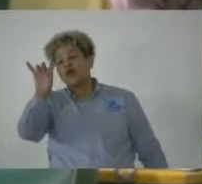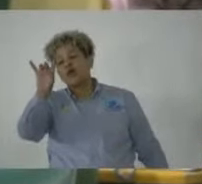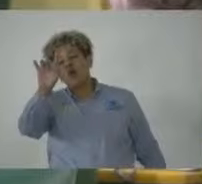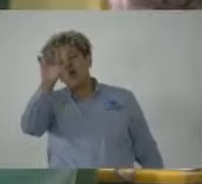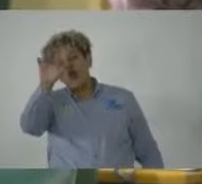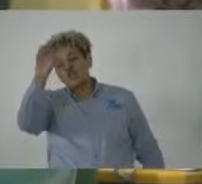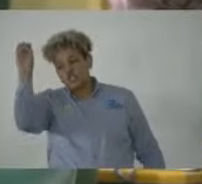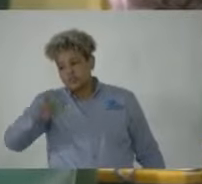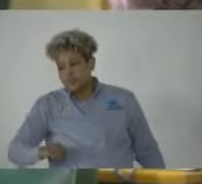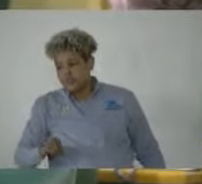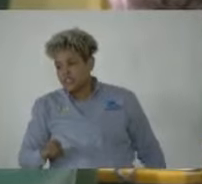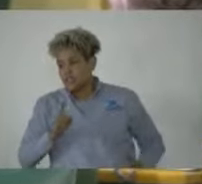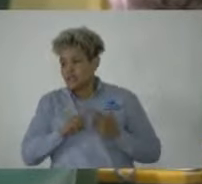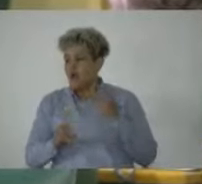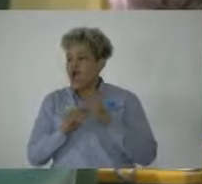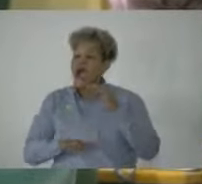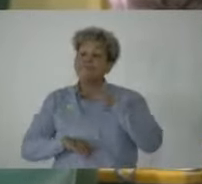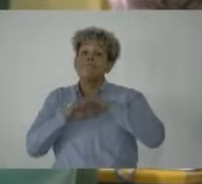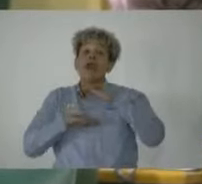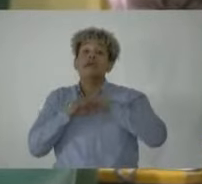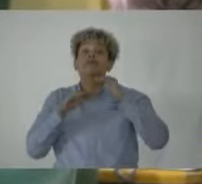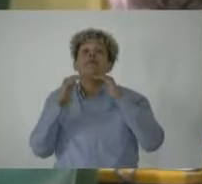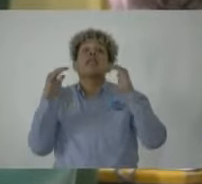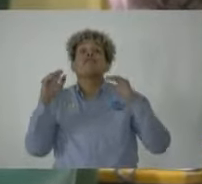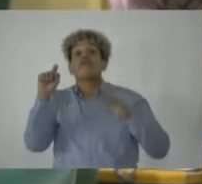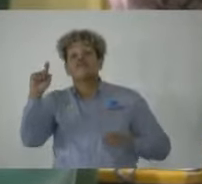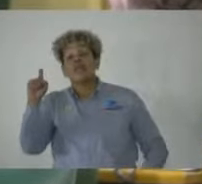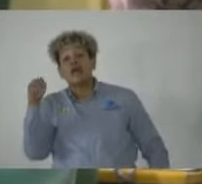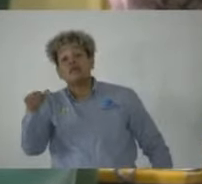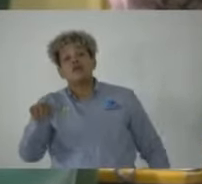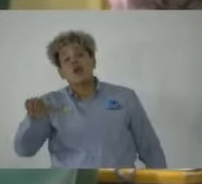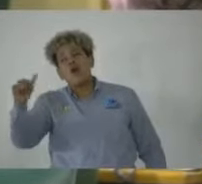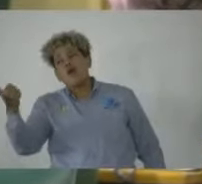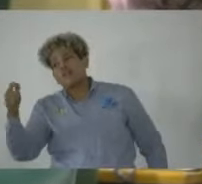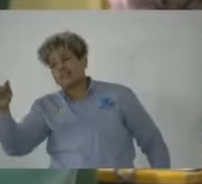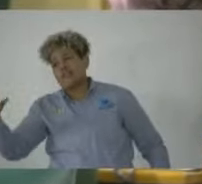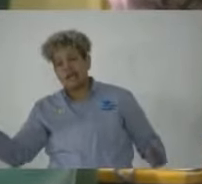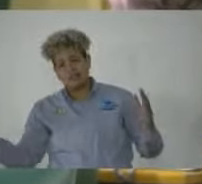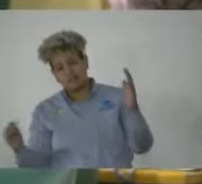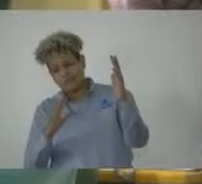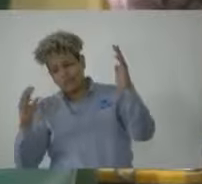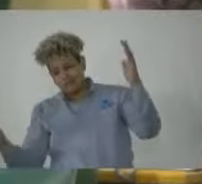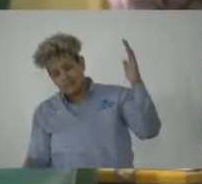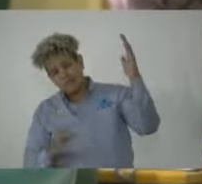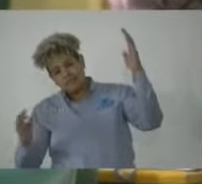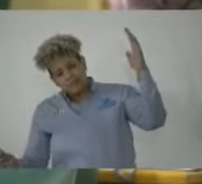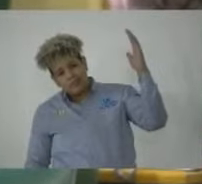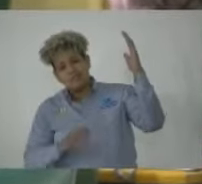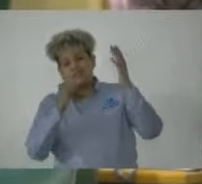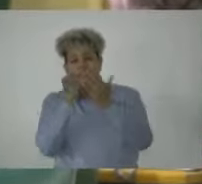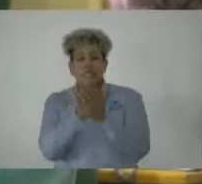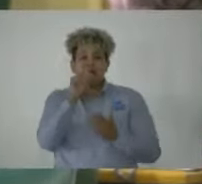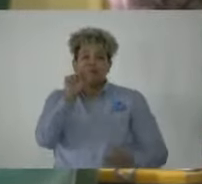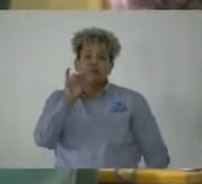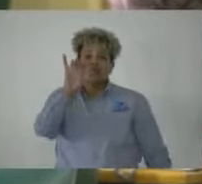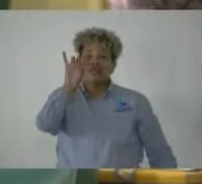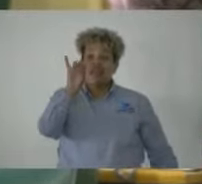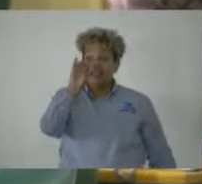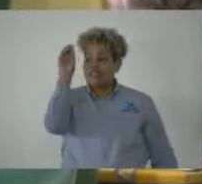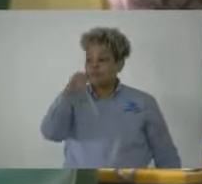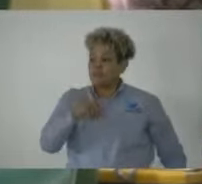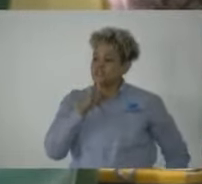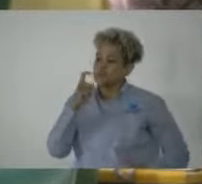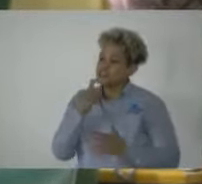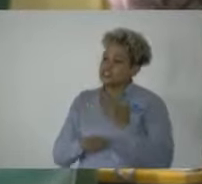100% and maximum levels of duties of other duties, i.e. additional stamp duty of 80%, to